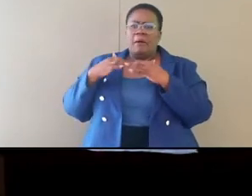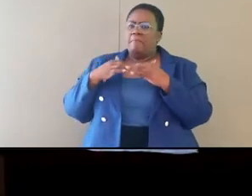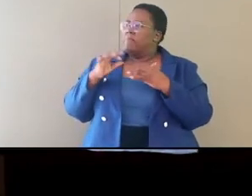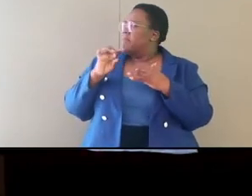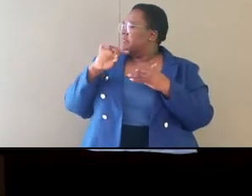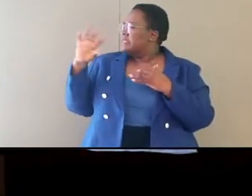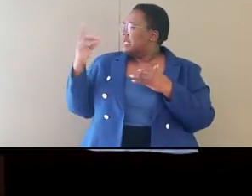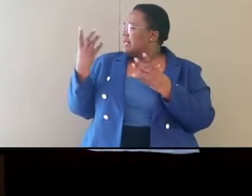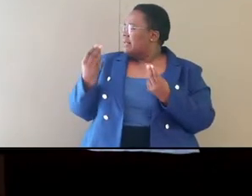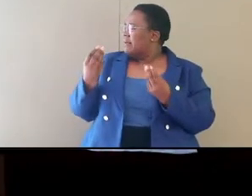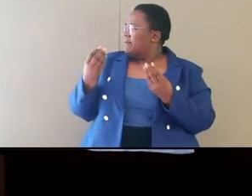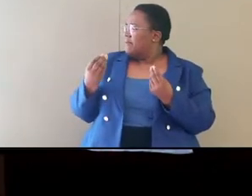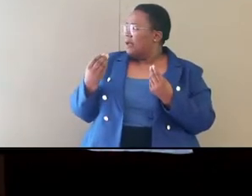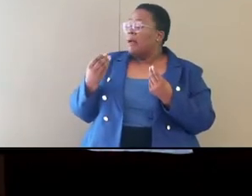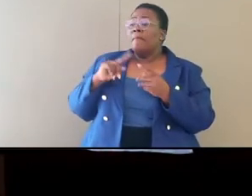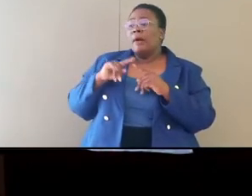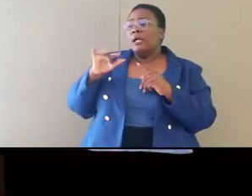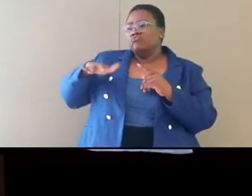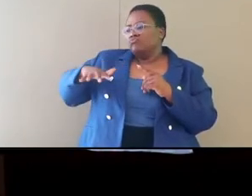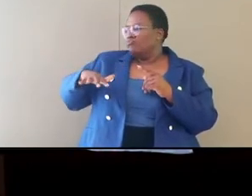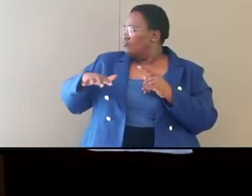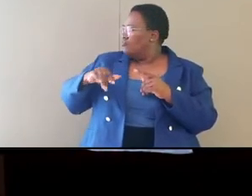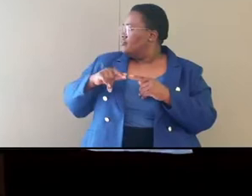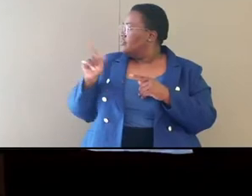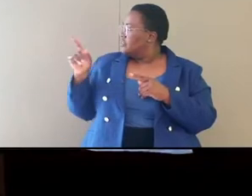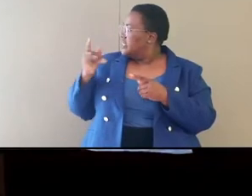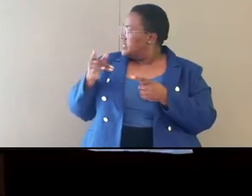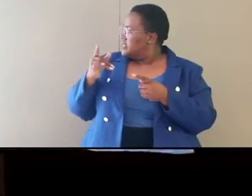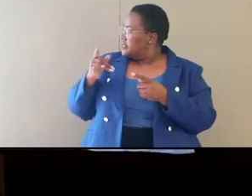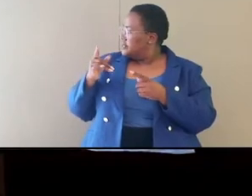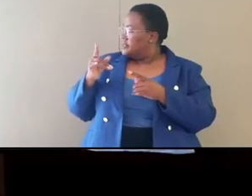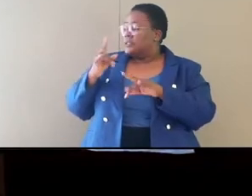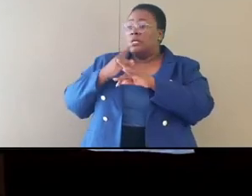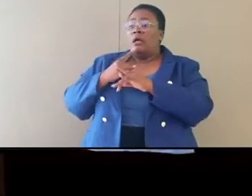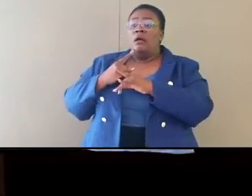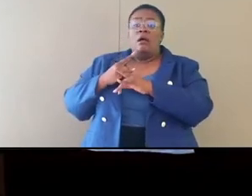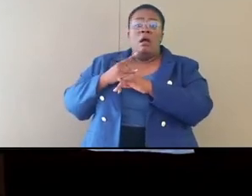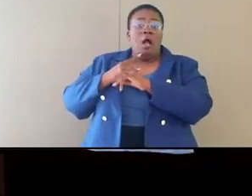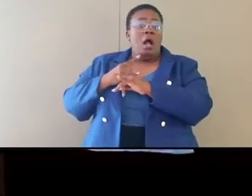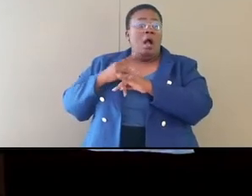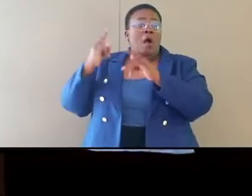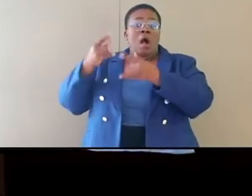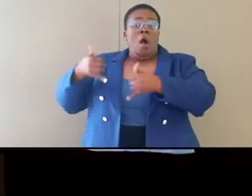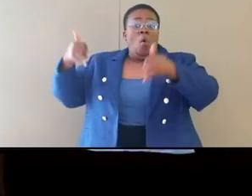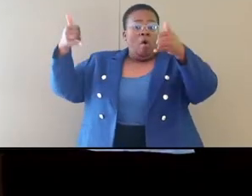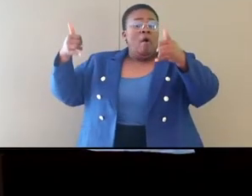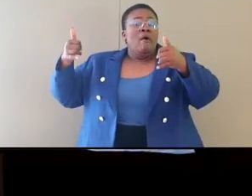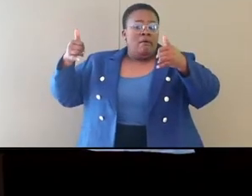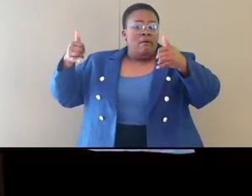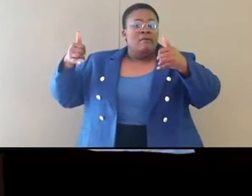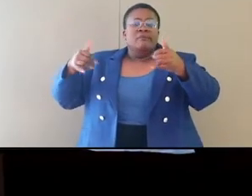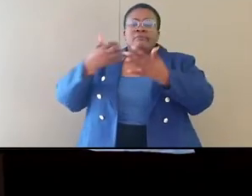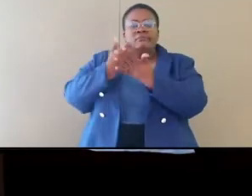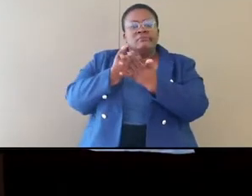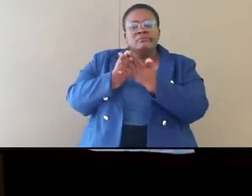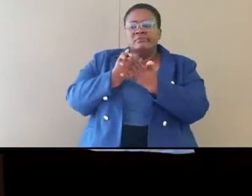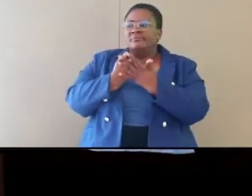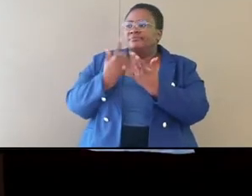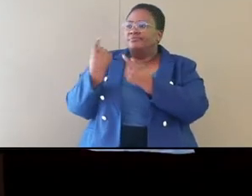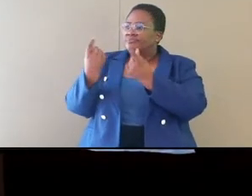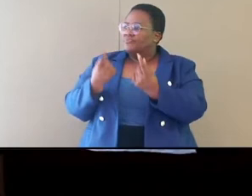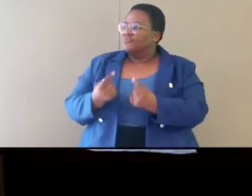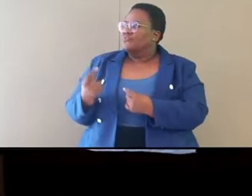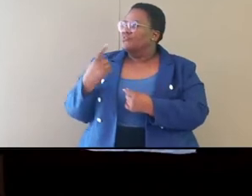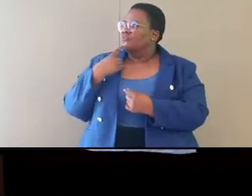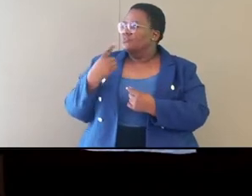what was it, an award? It won an award this piece of work by an economist who